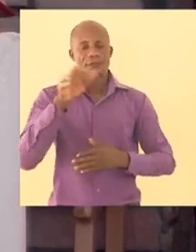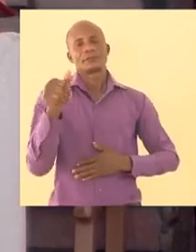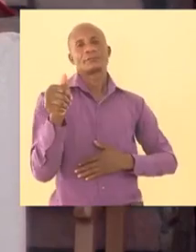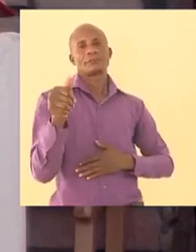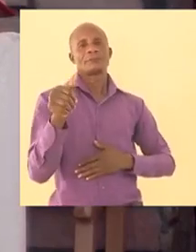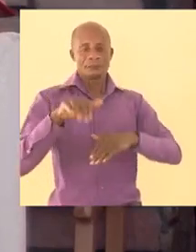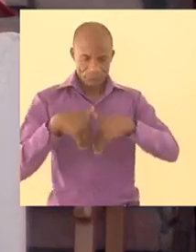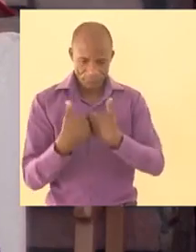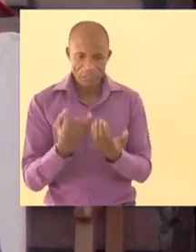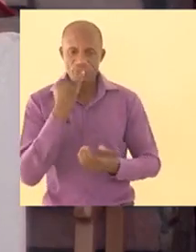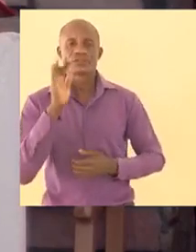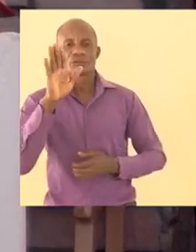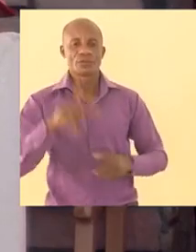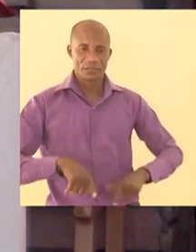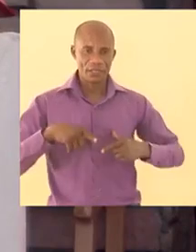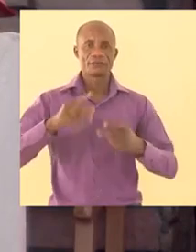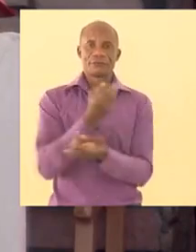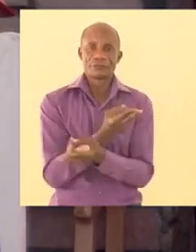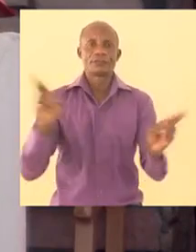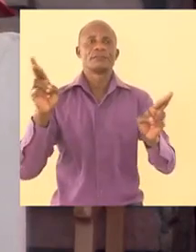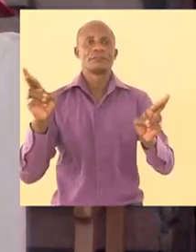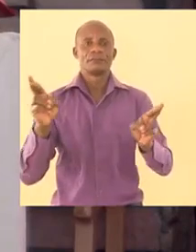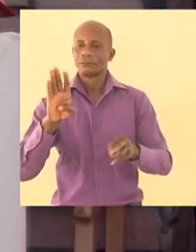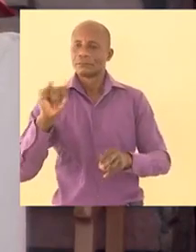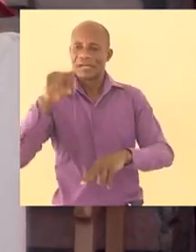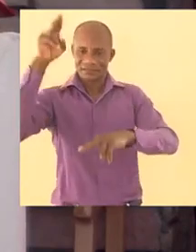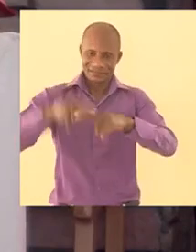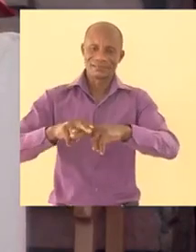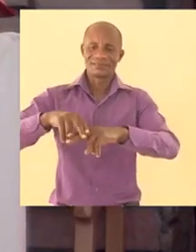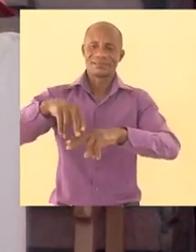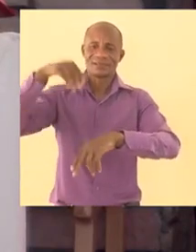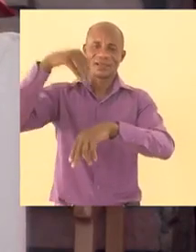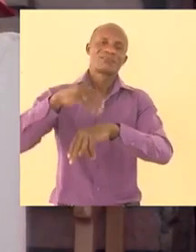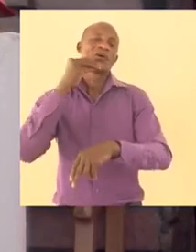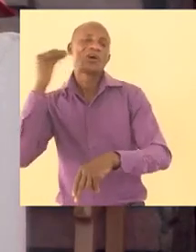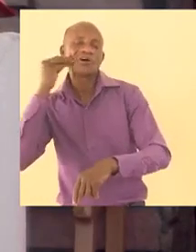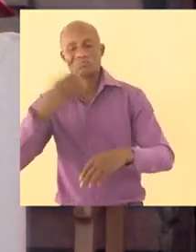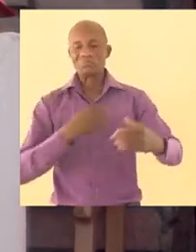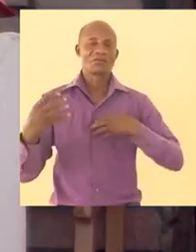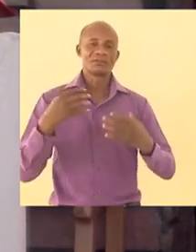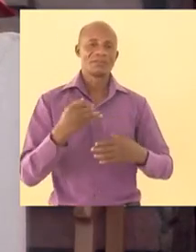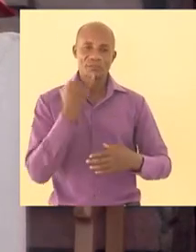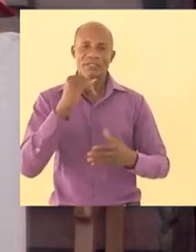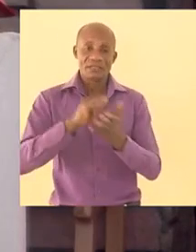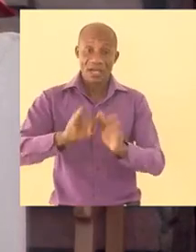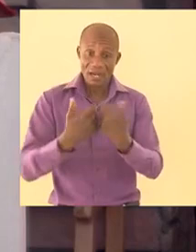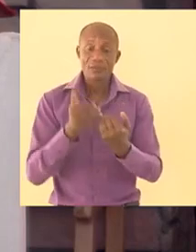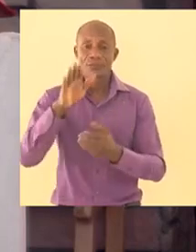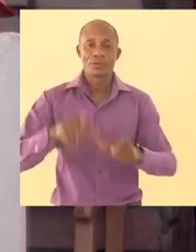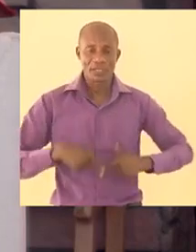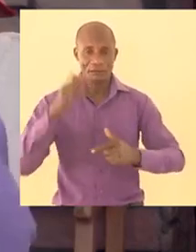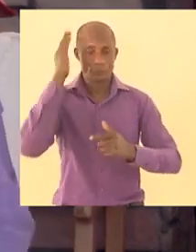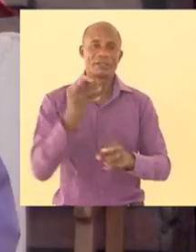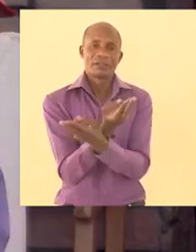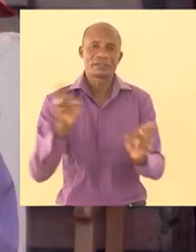yourself, how is your life redeeming the world? By sitting down in your house and complaining, is that how your life will redeem the world? You've